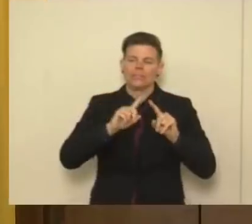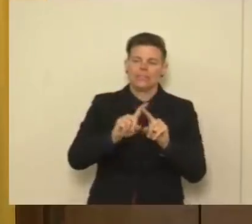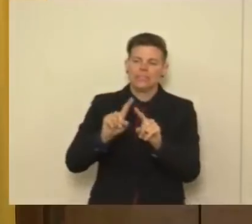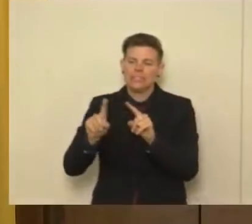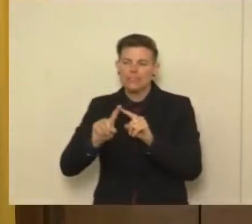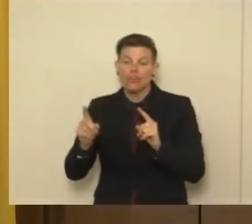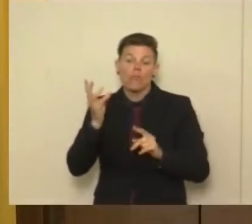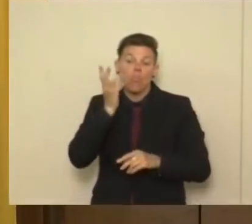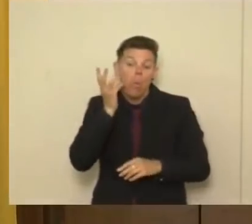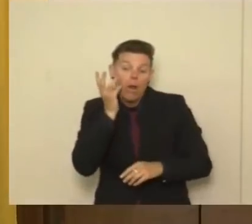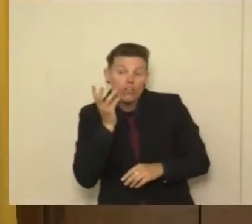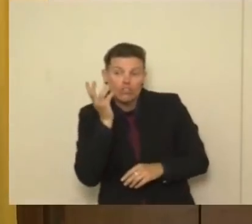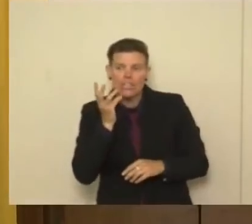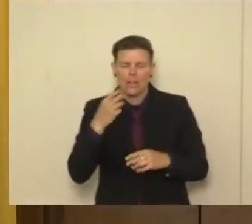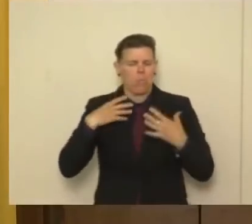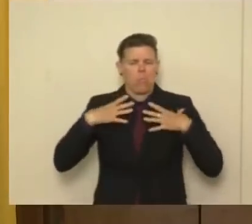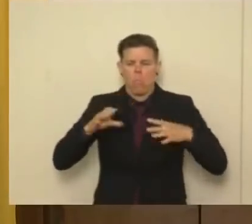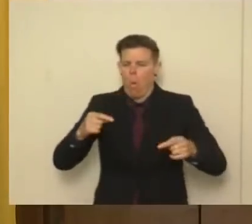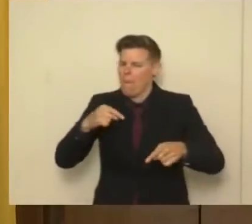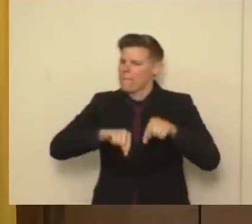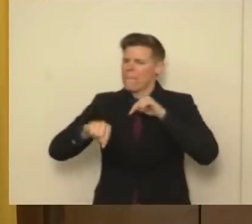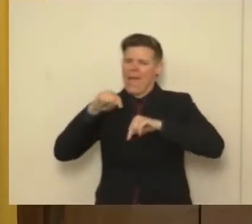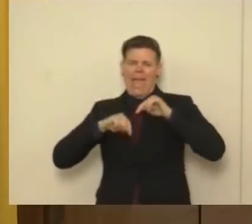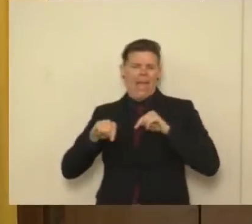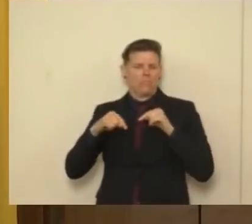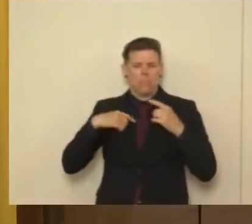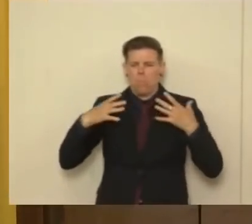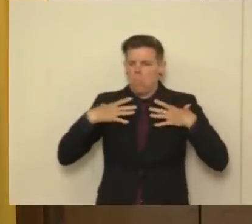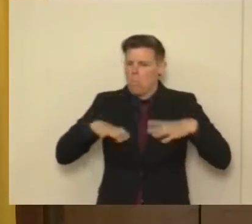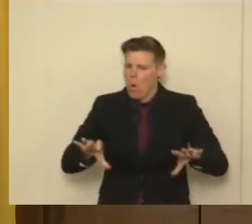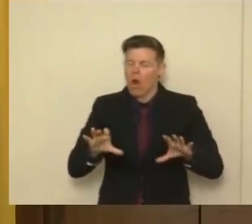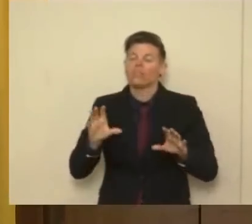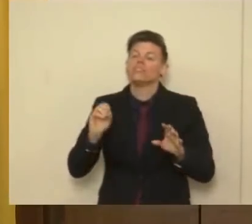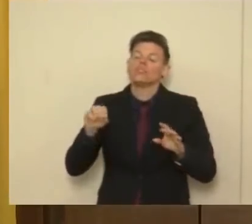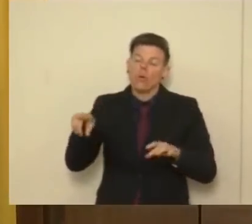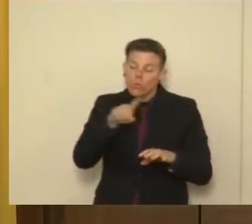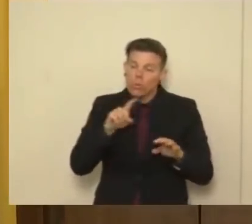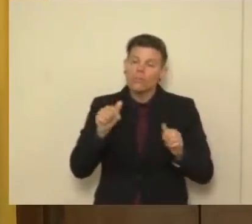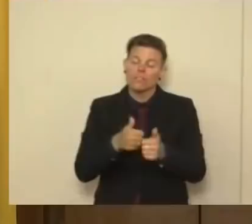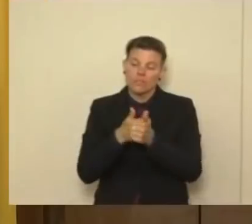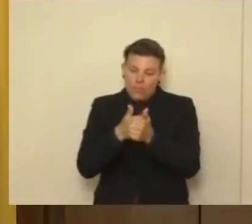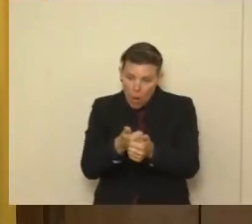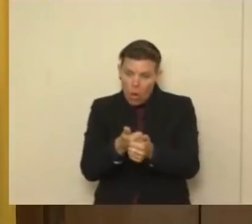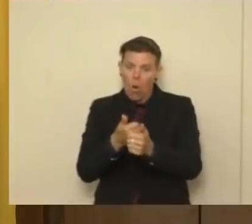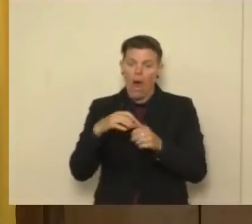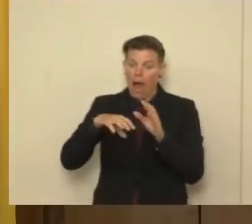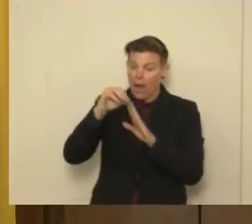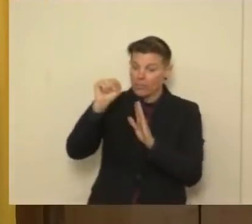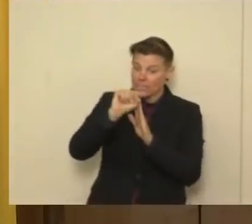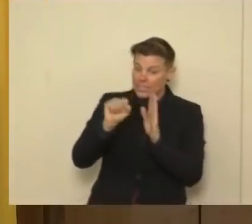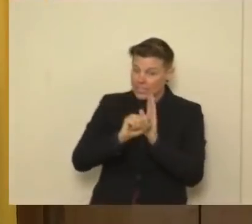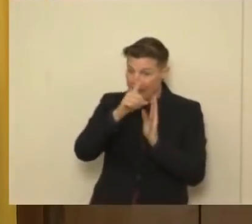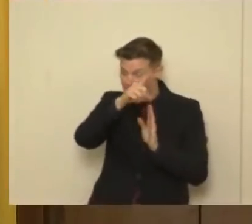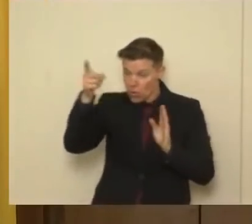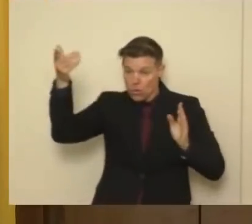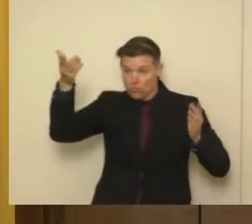want to go backwards, but if people aren't adhering and we have too many out-of-state travelers and they're bringing in risk, then that's exactly what will happen in the